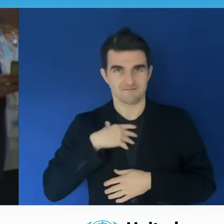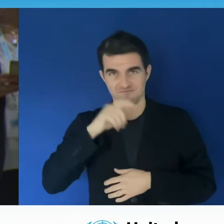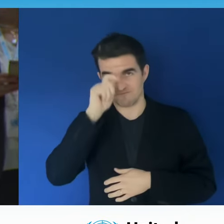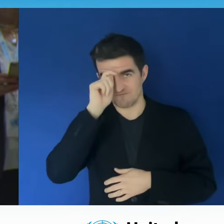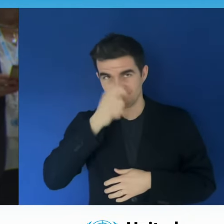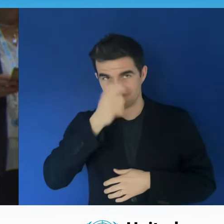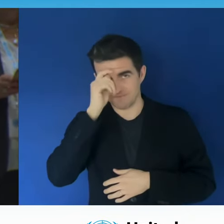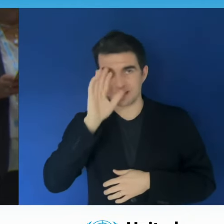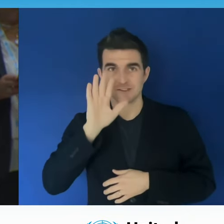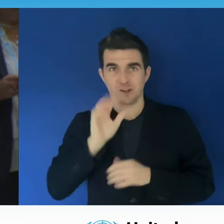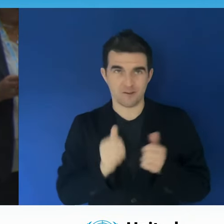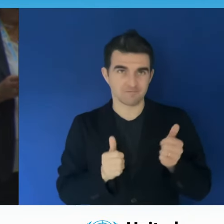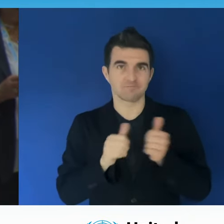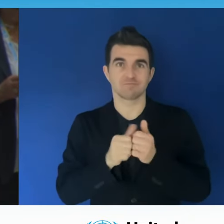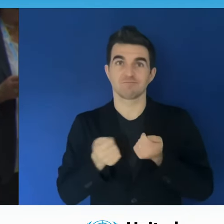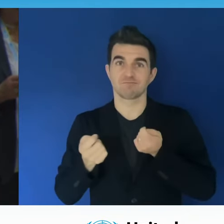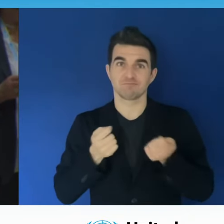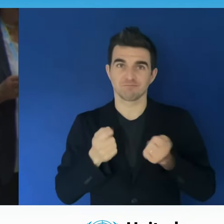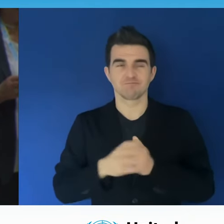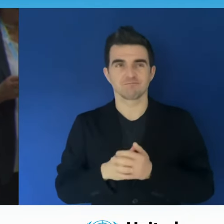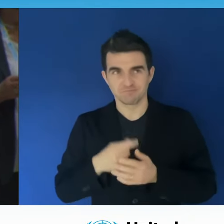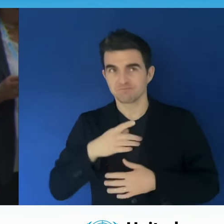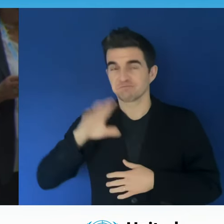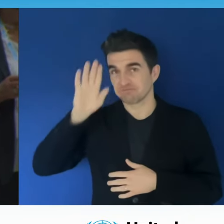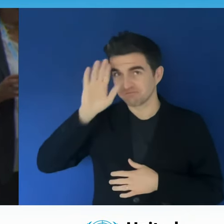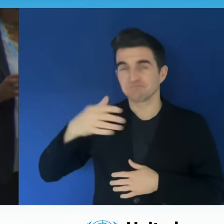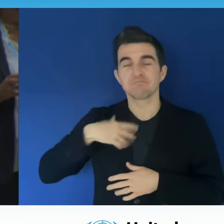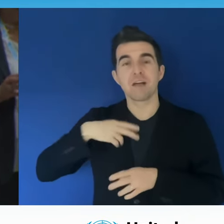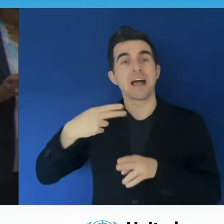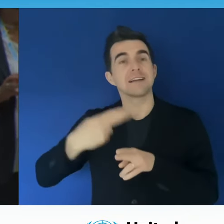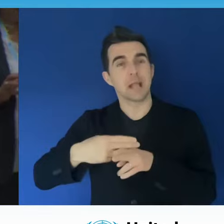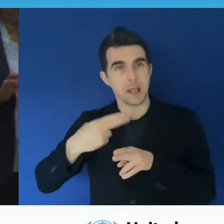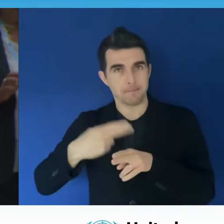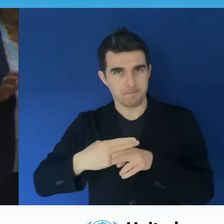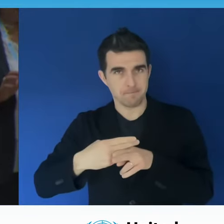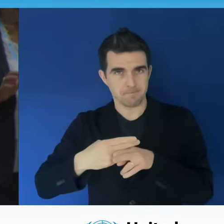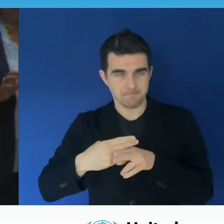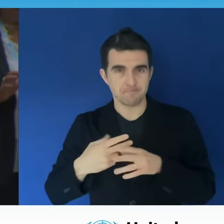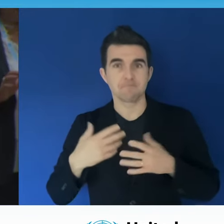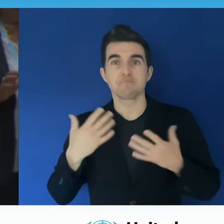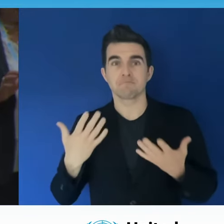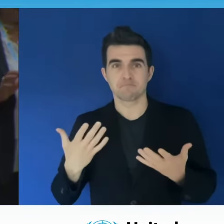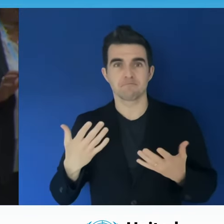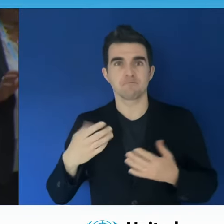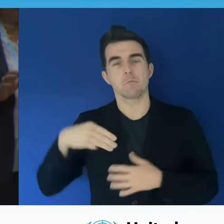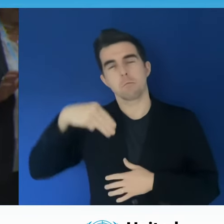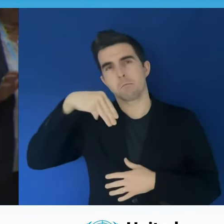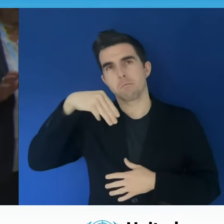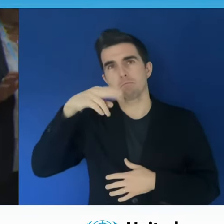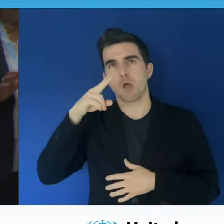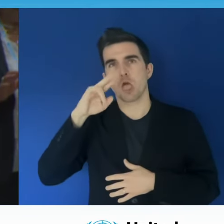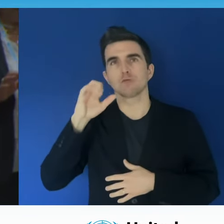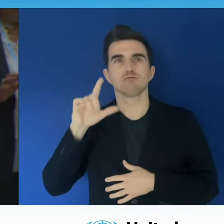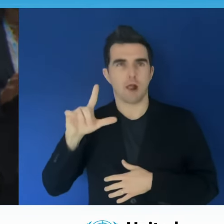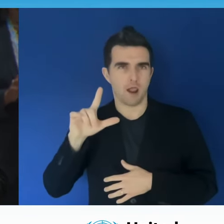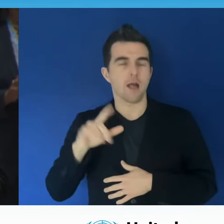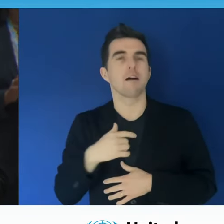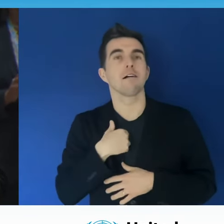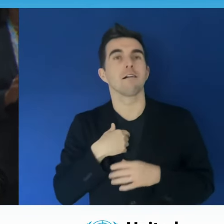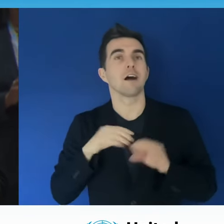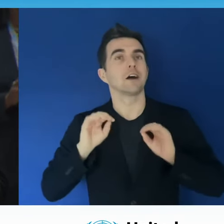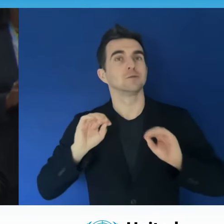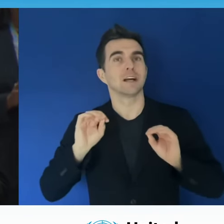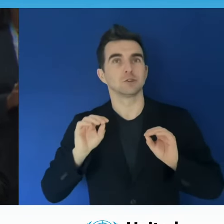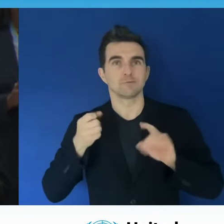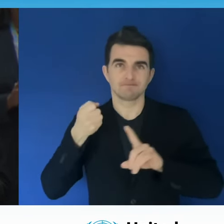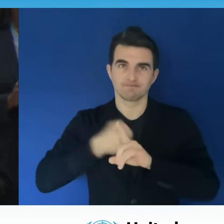an education activist from Brazil. This is my first time at the ECOSOC Youth Forum. It's my pleasure to moderate this session